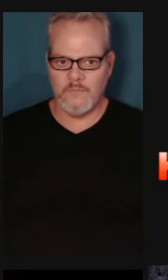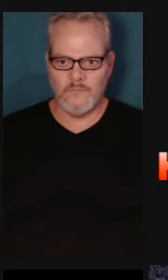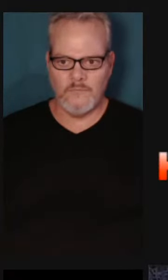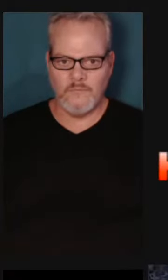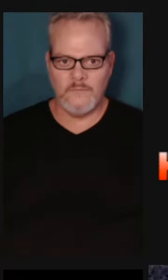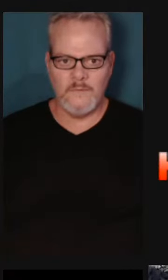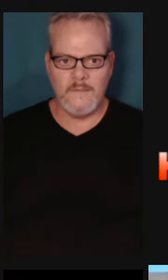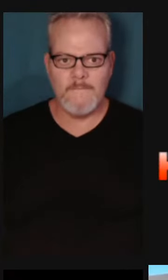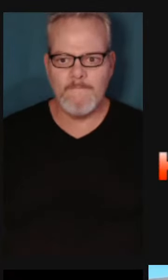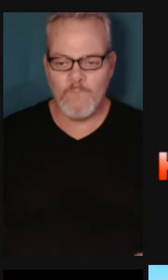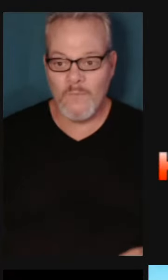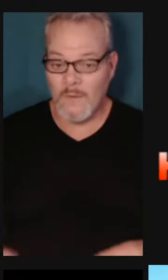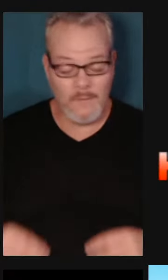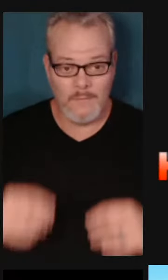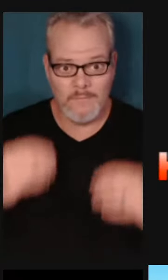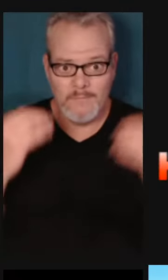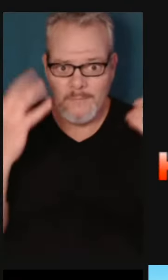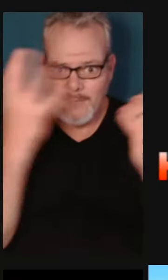Yeah, it's pretty incredible.